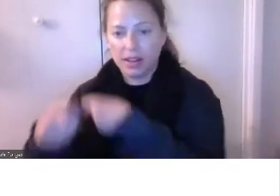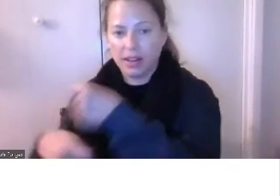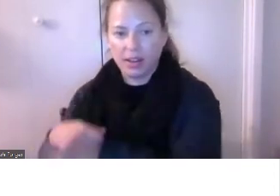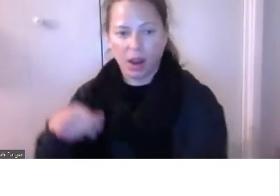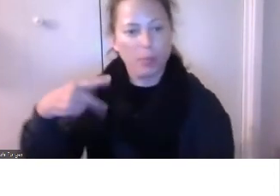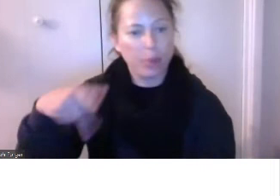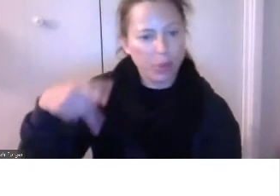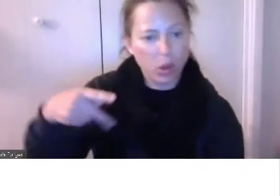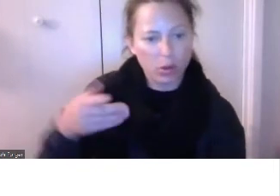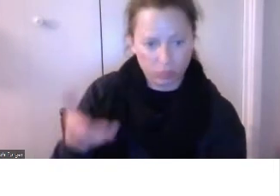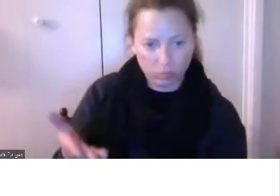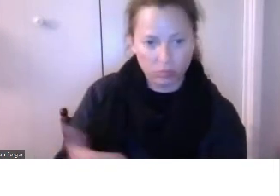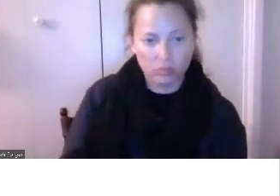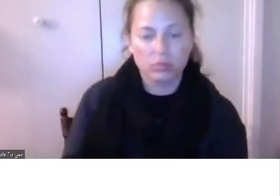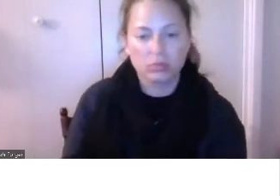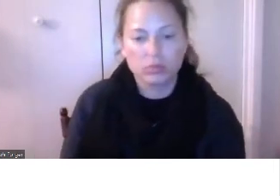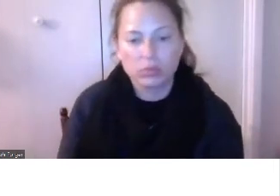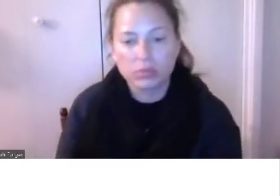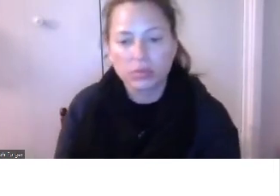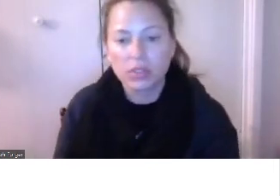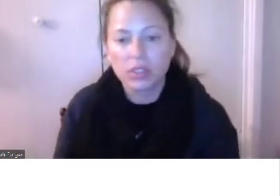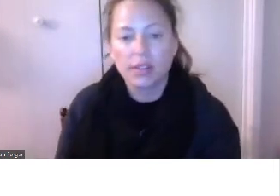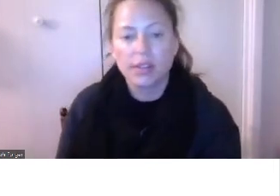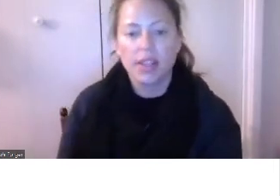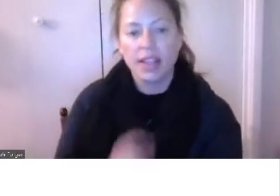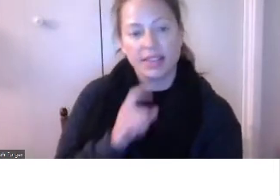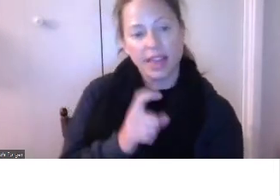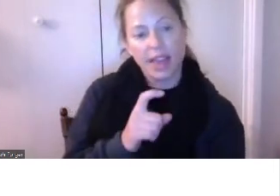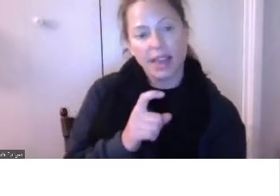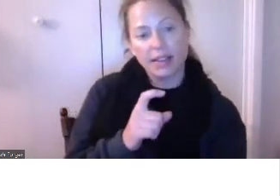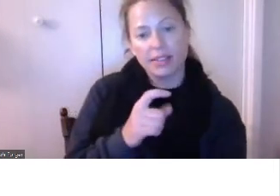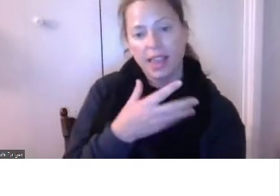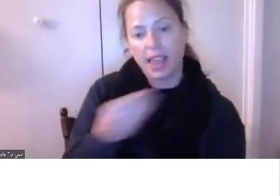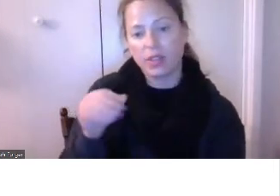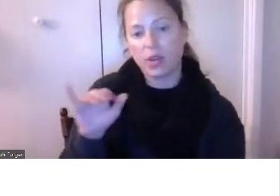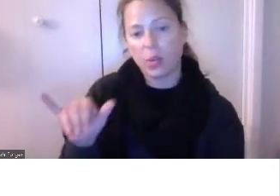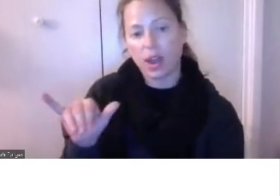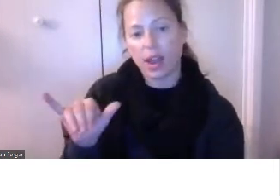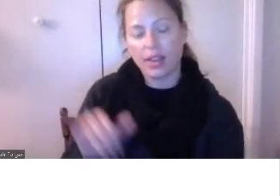that one. Okay, the x and y that are right here,